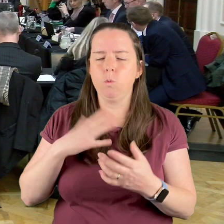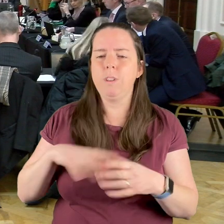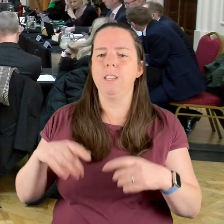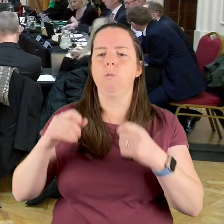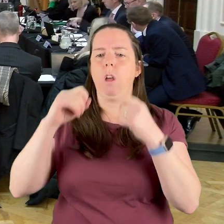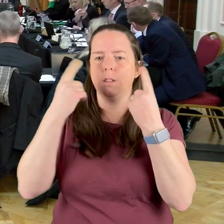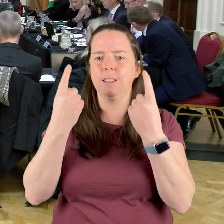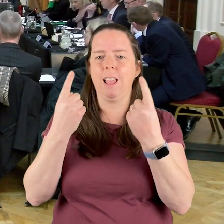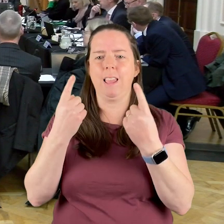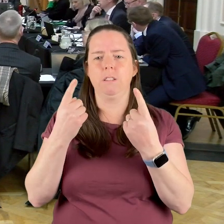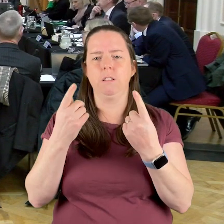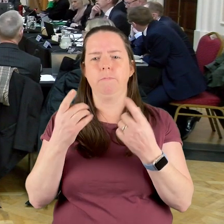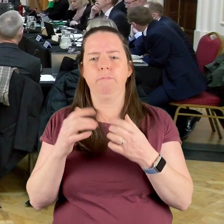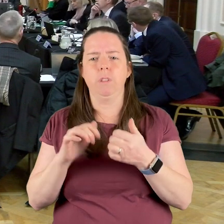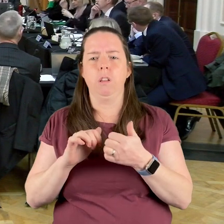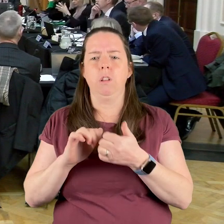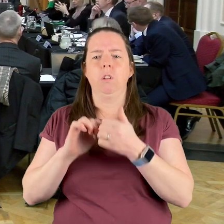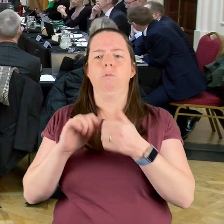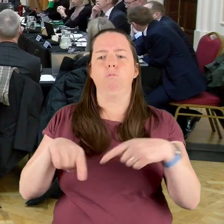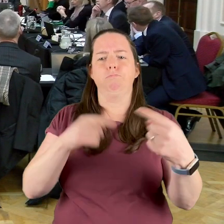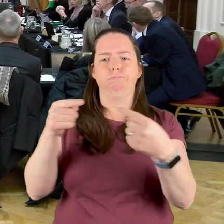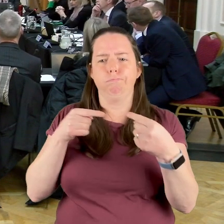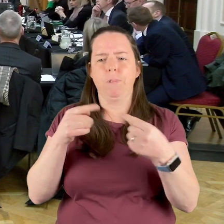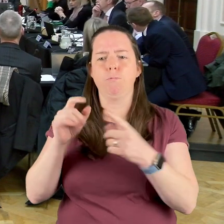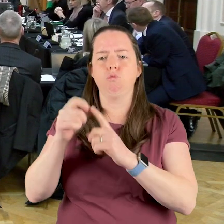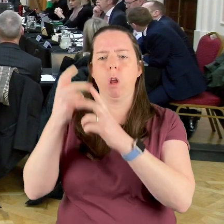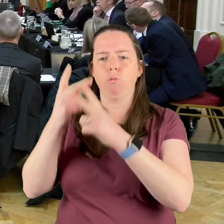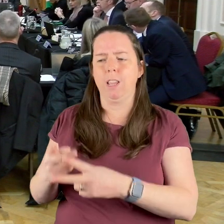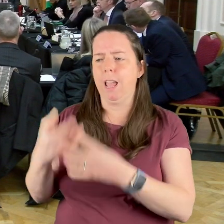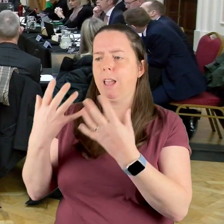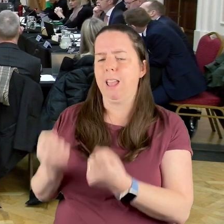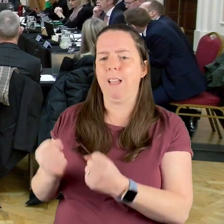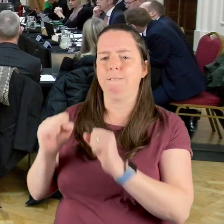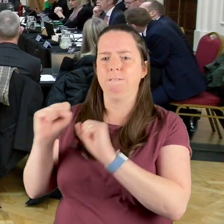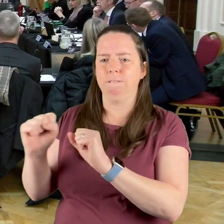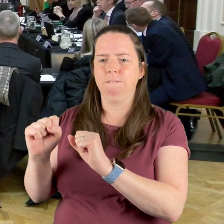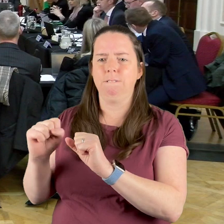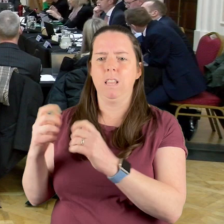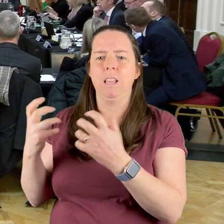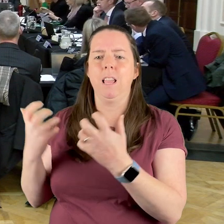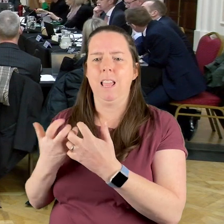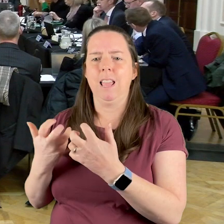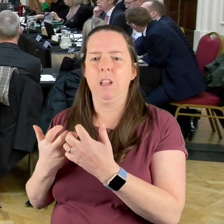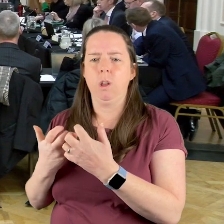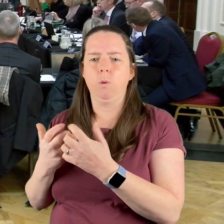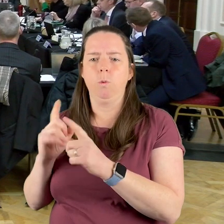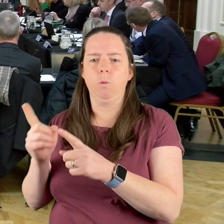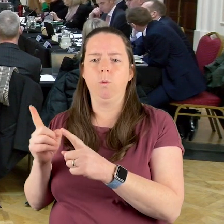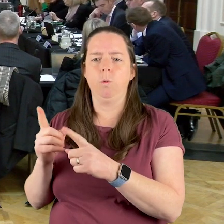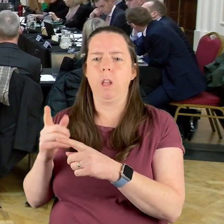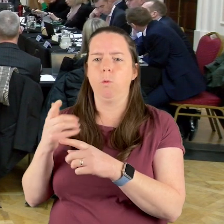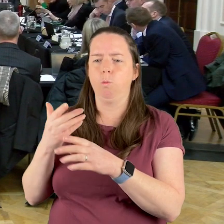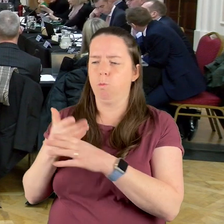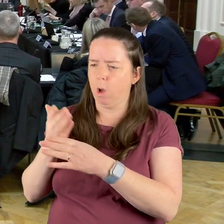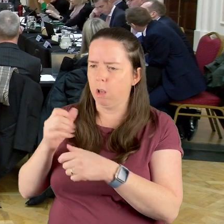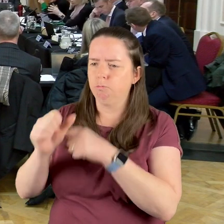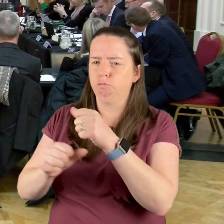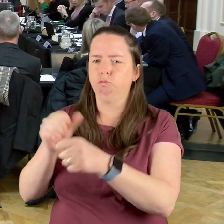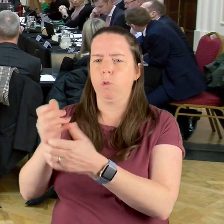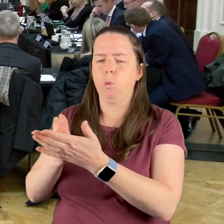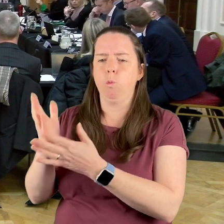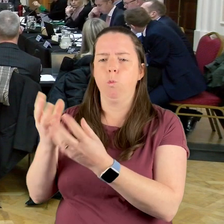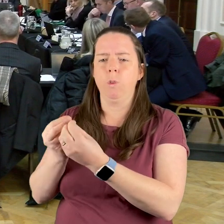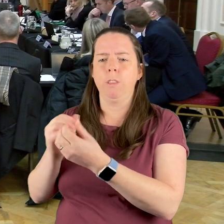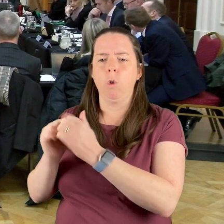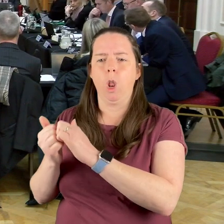to do that. So we need to understand collectively the challenges for primary care that we have at the